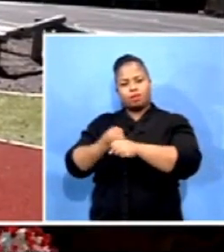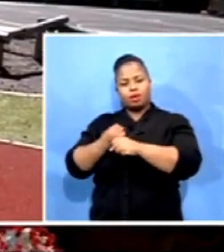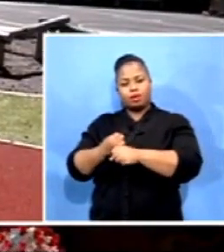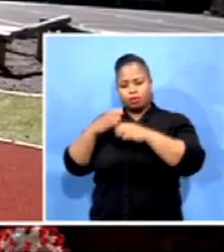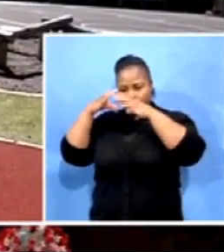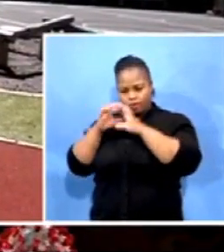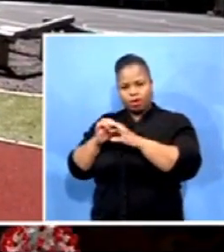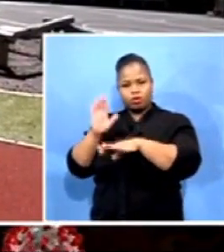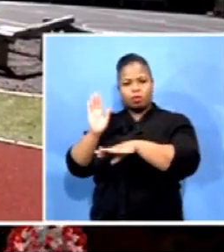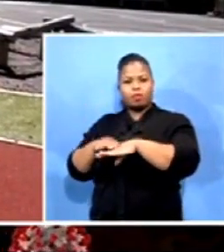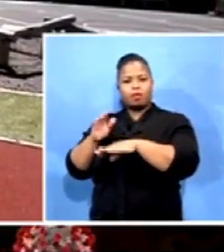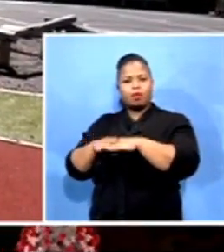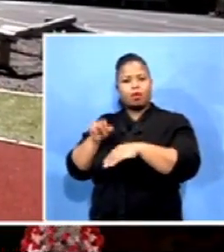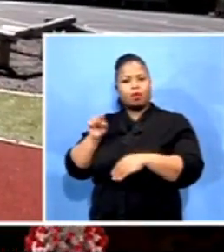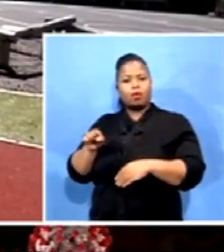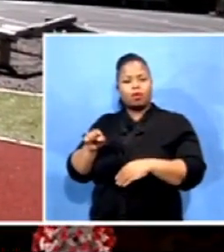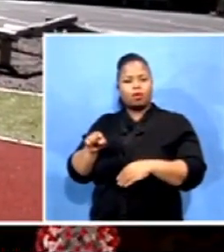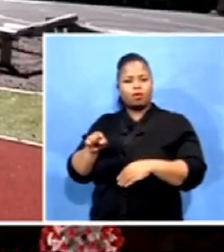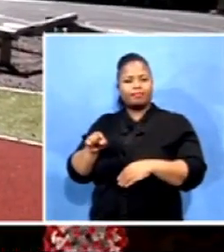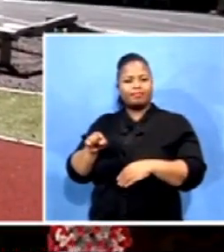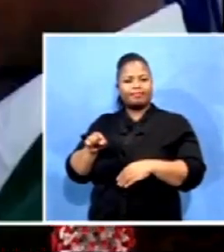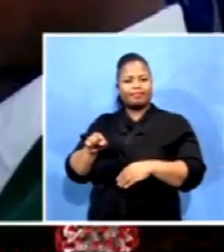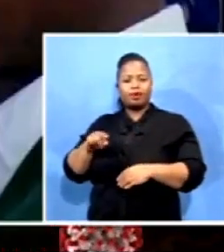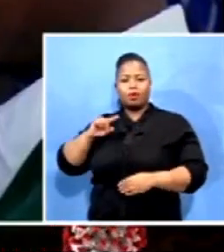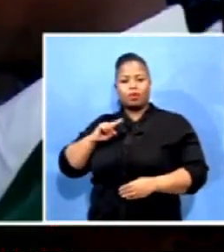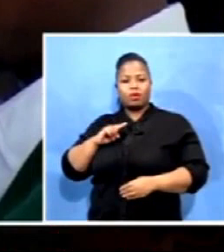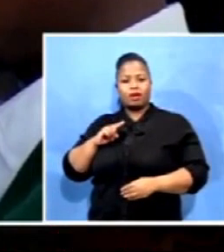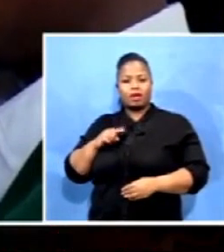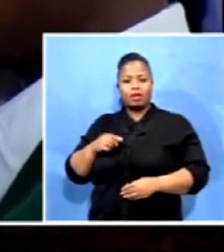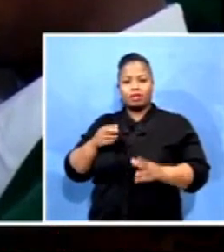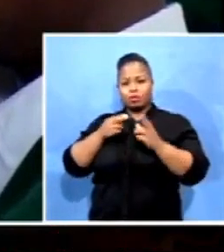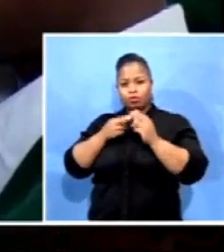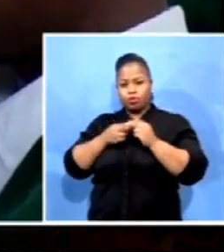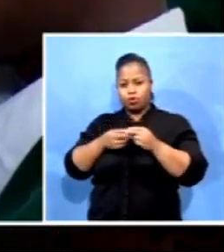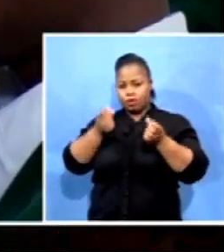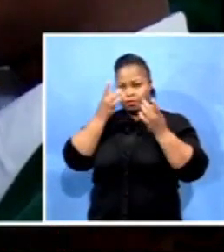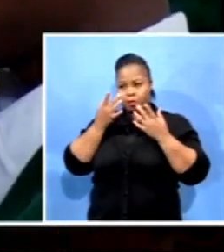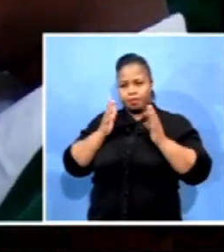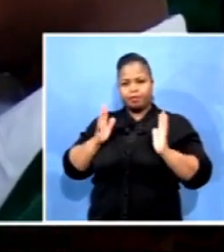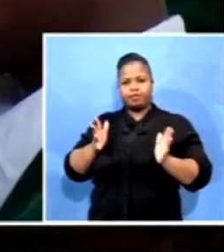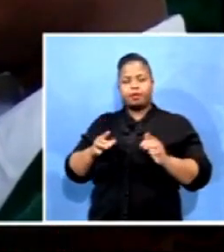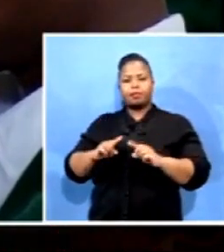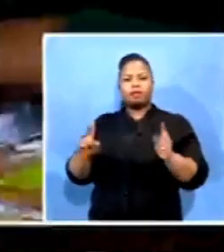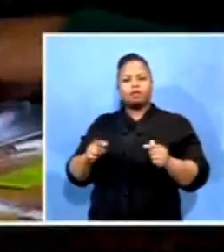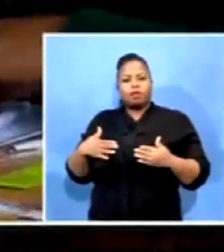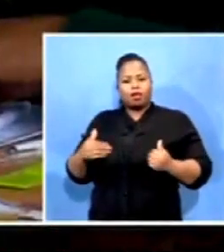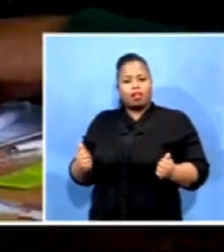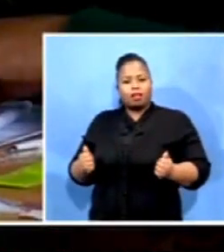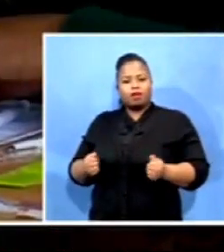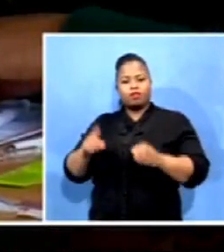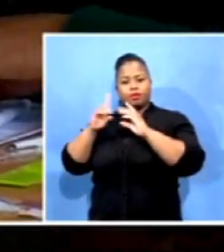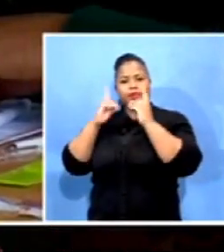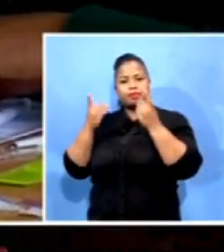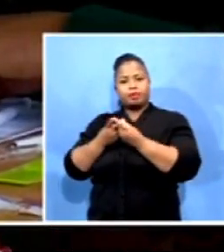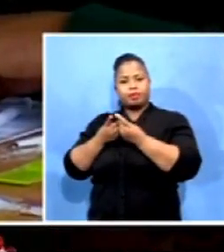areas, because they have been raised sharply by the unions, but also the health experts that have been consulted by the Department of Education has made it clear that there must